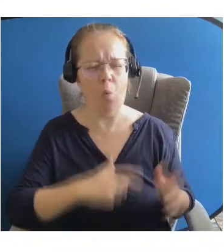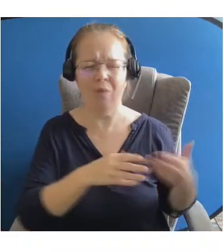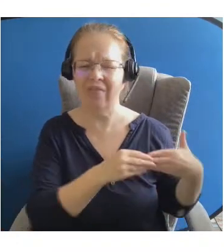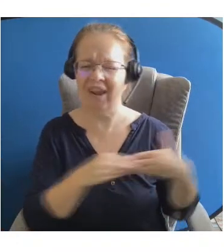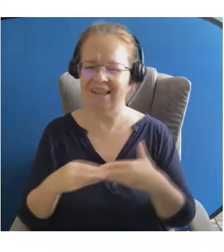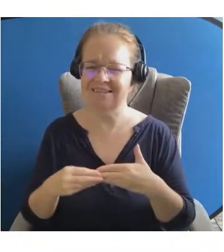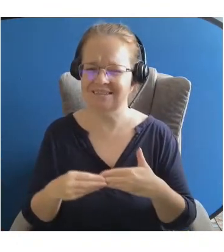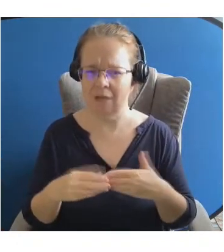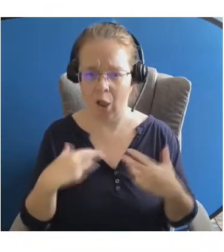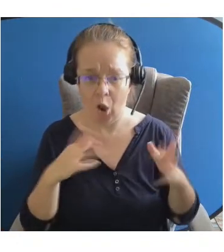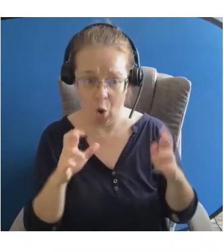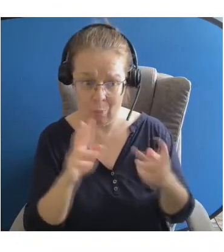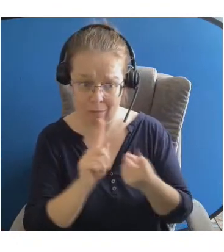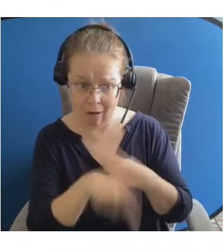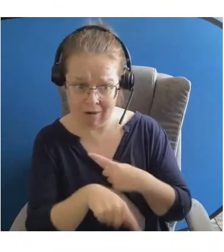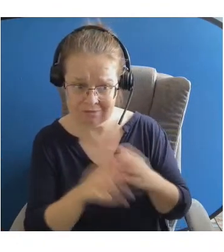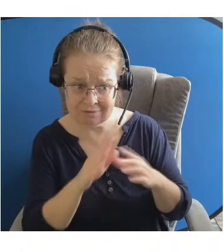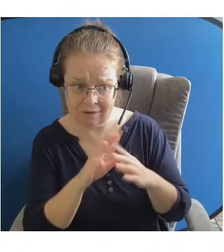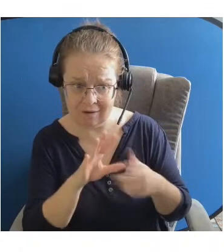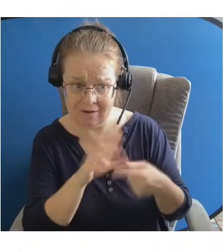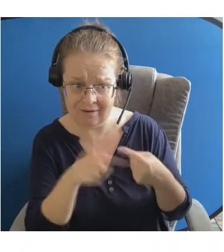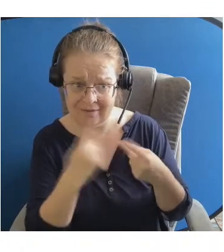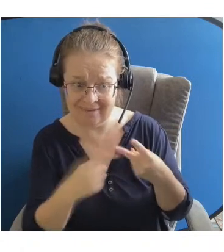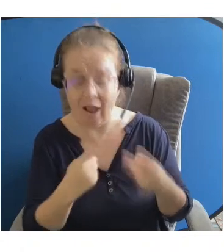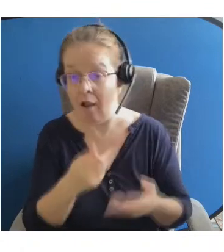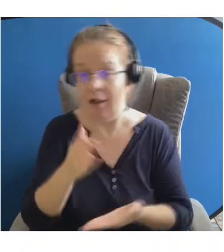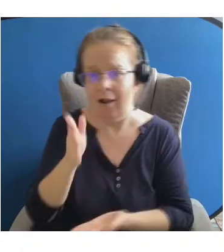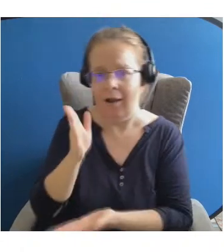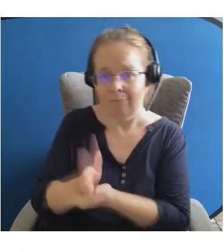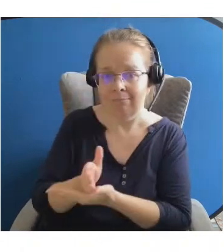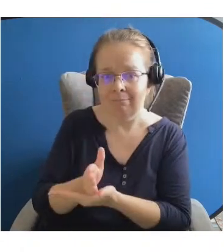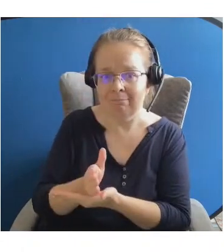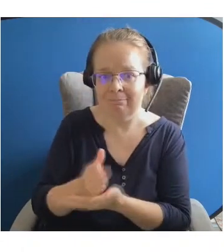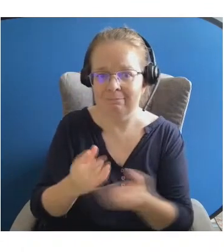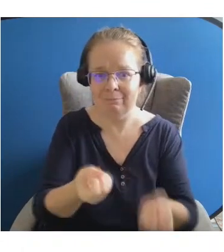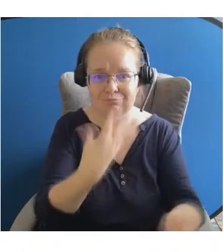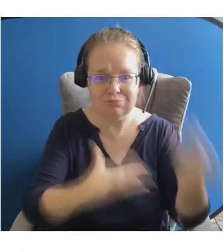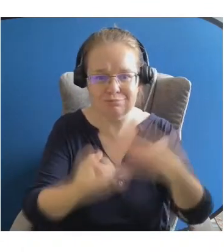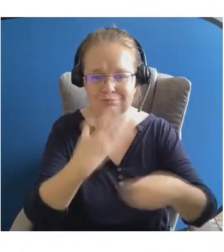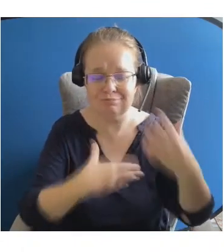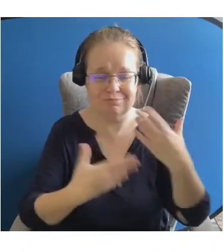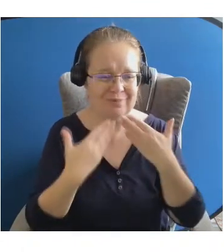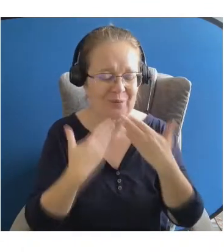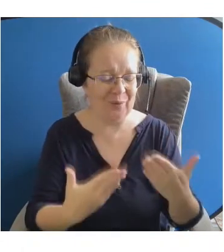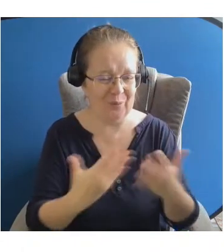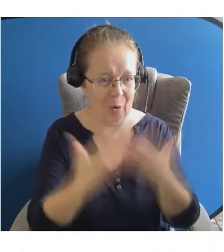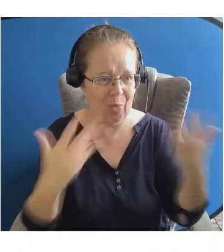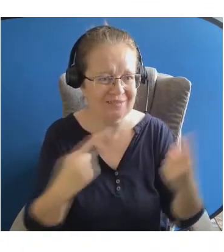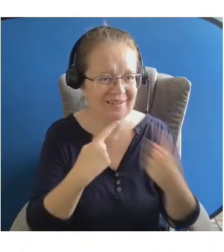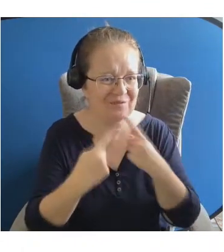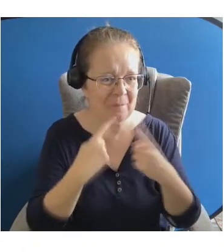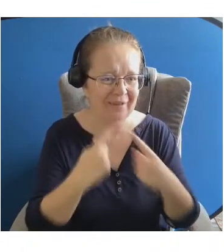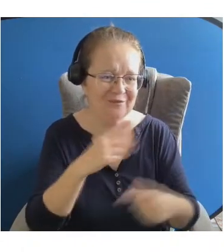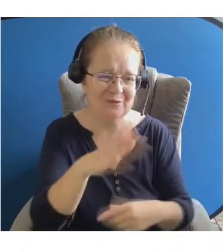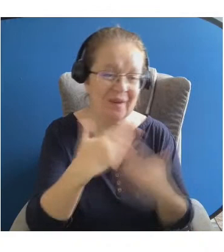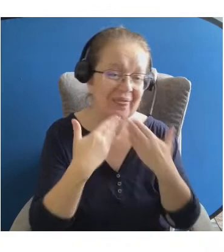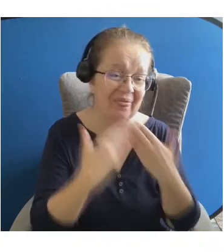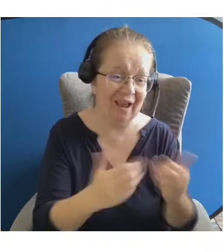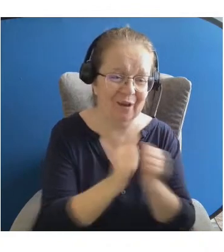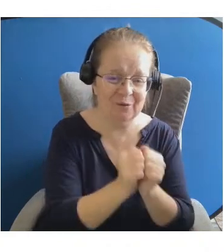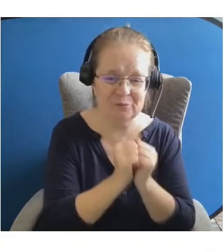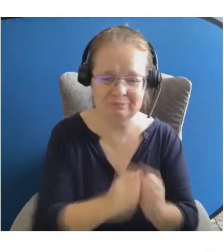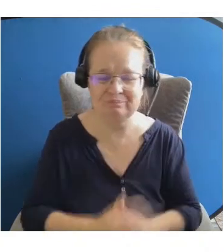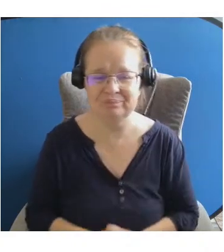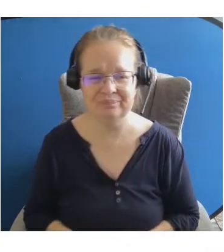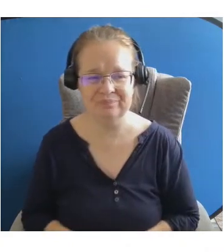hope that answers your questions. It certainly does. Thank you so much, Holly. So much information there. So thank you. It's just